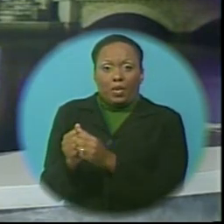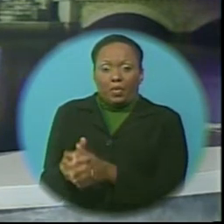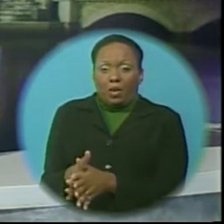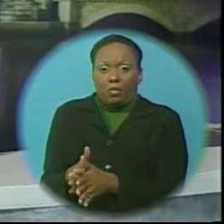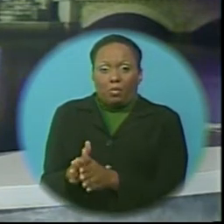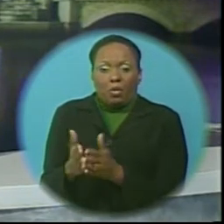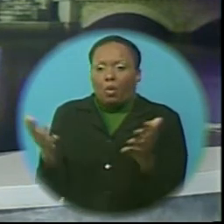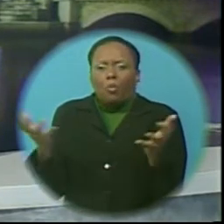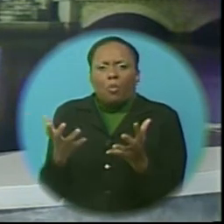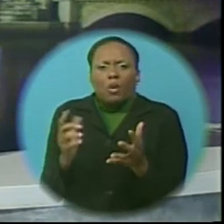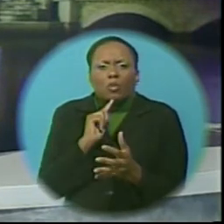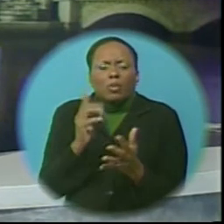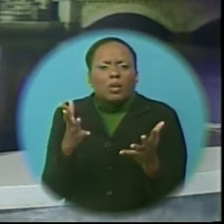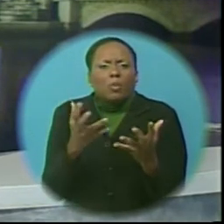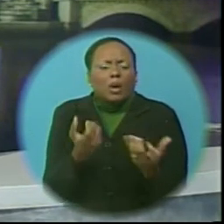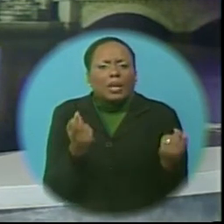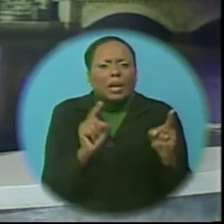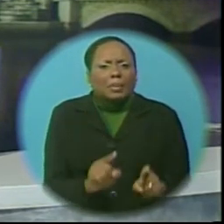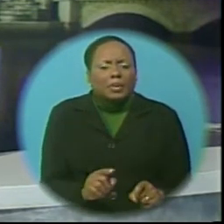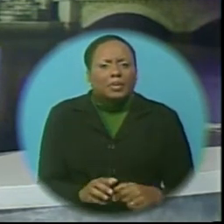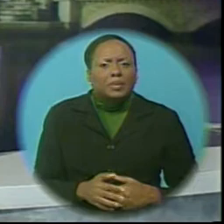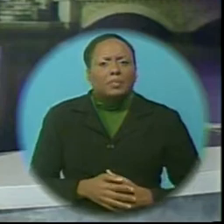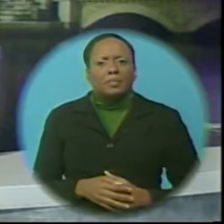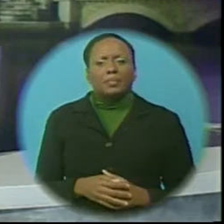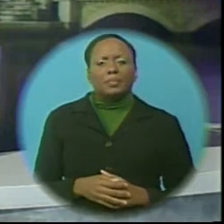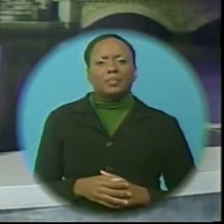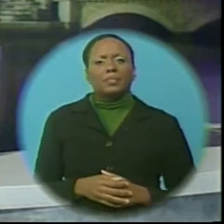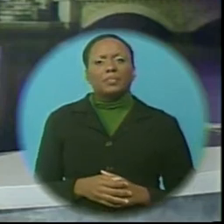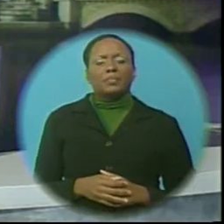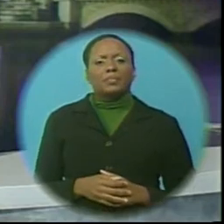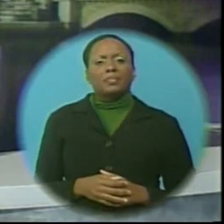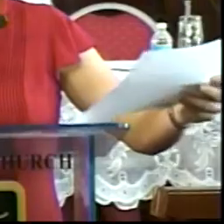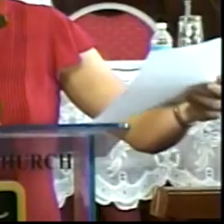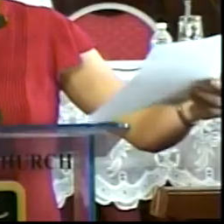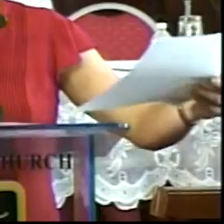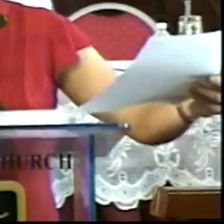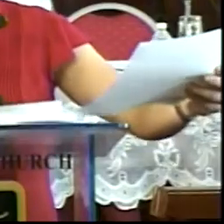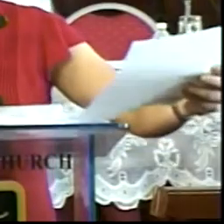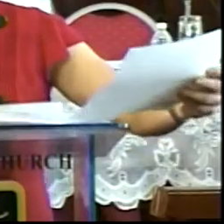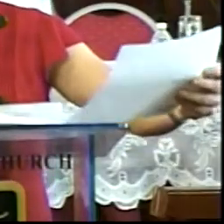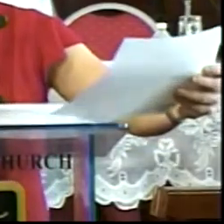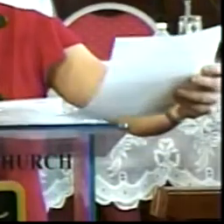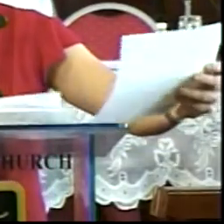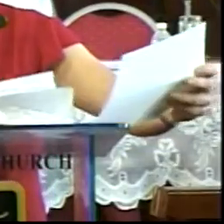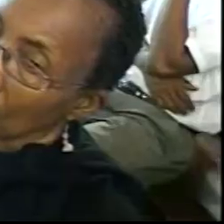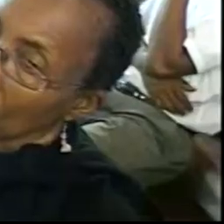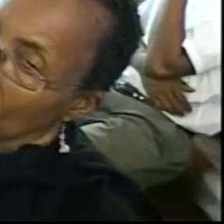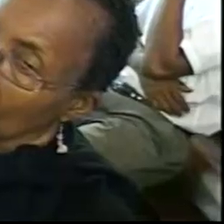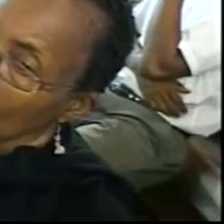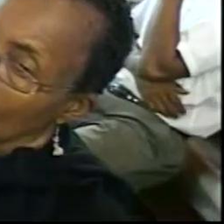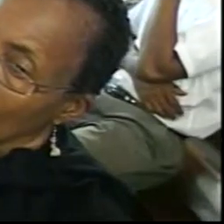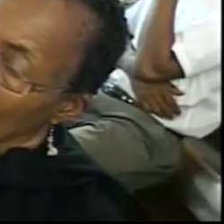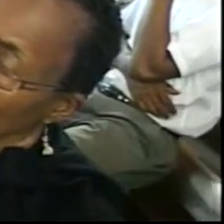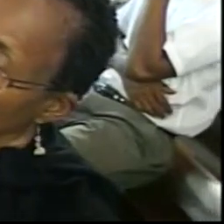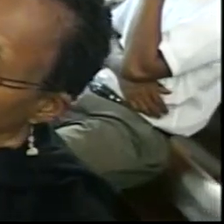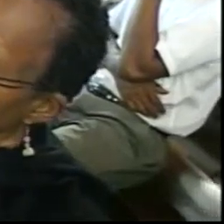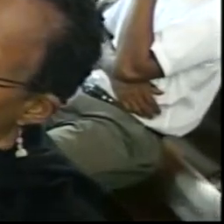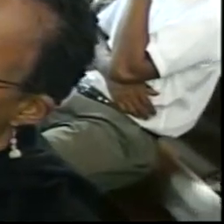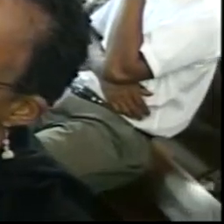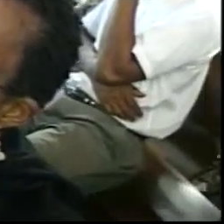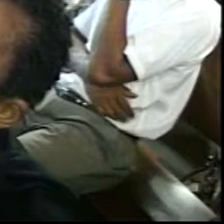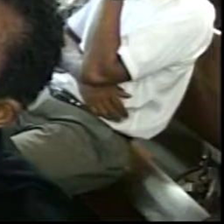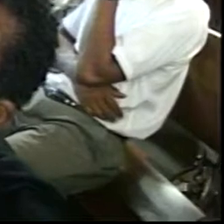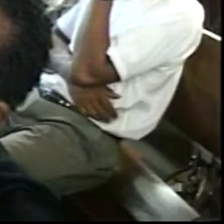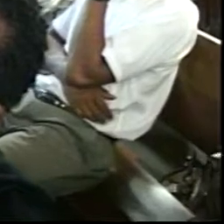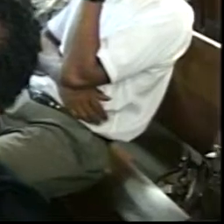idea of what they would have wanted. Dr. Hassel was speaking during a panel discussion on life and death issues, medical